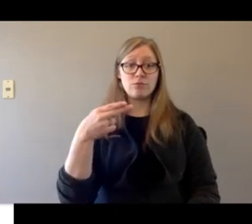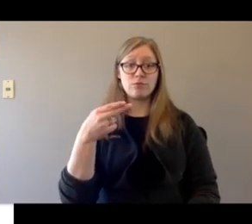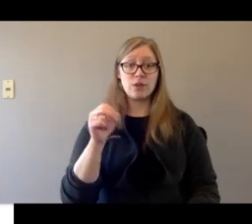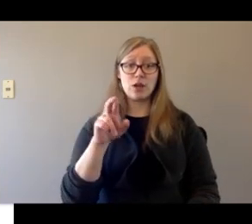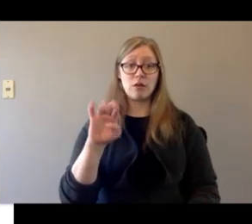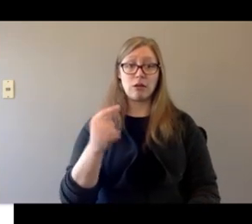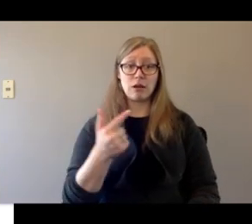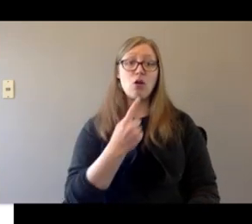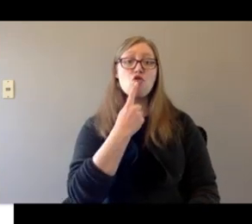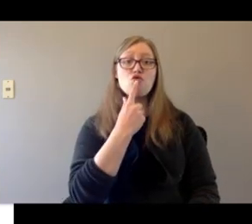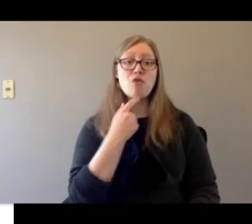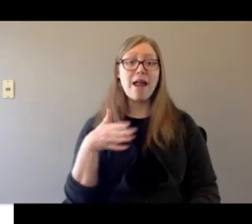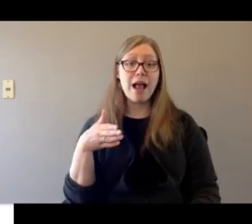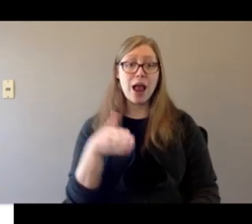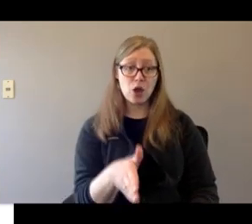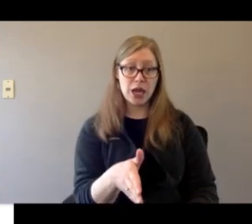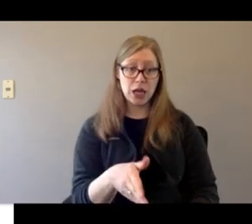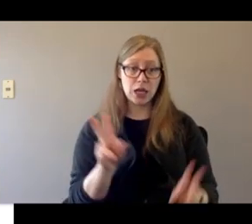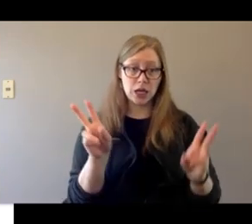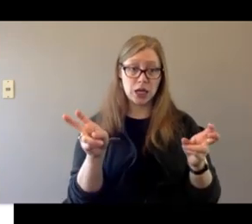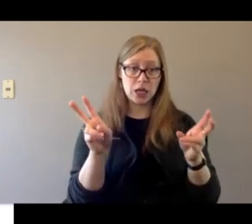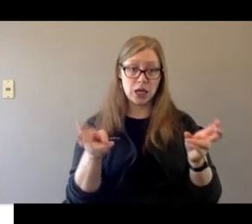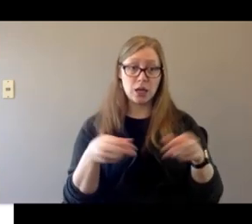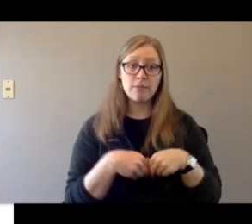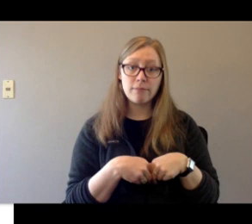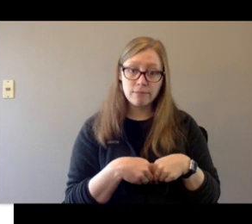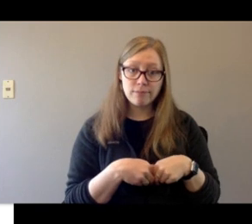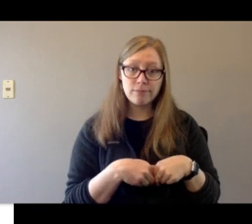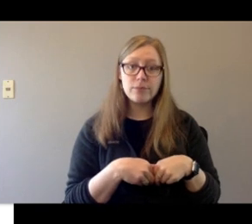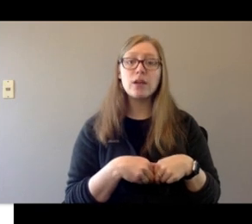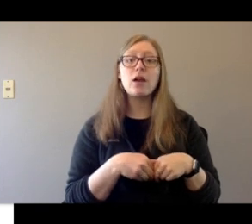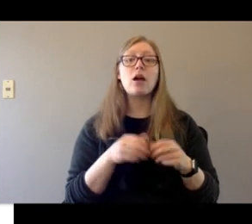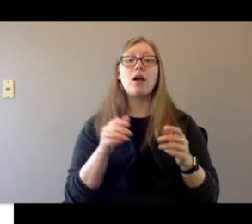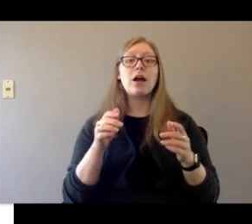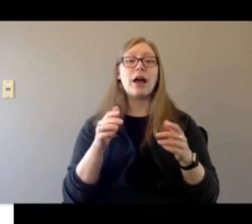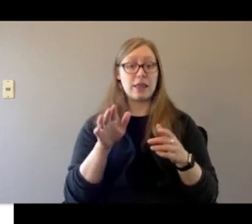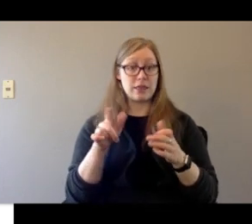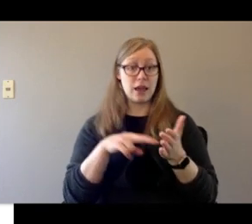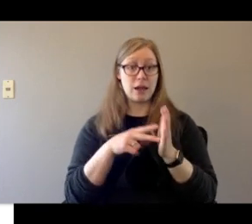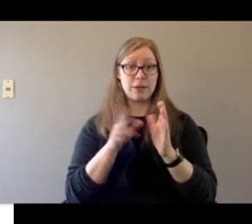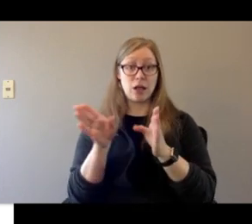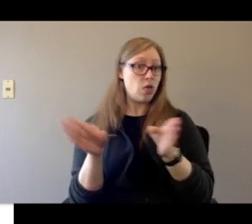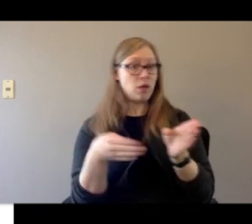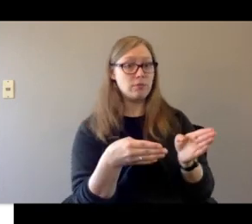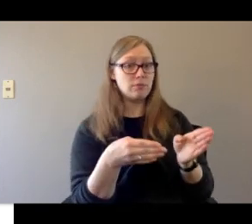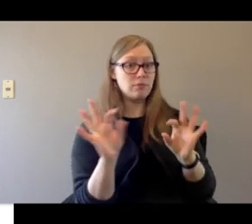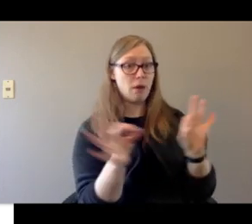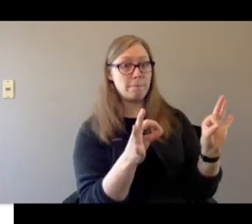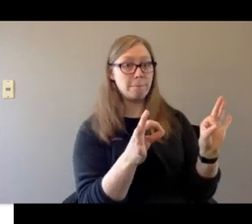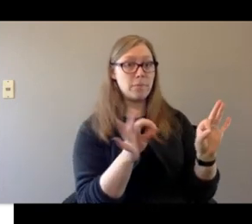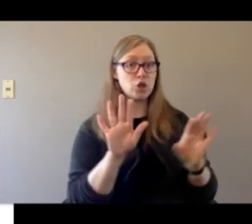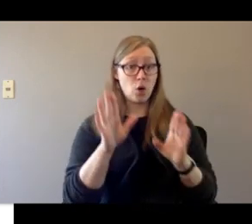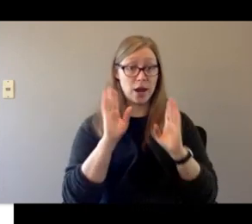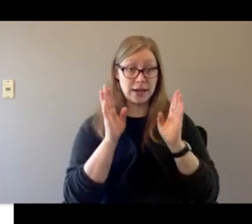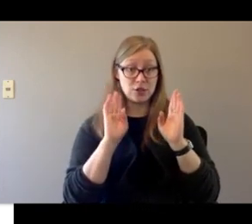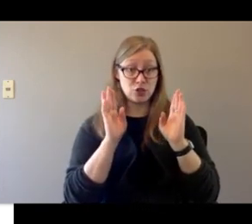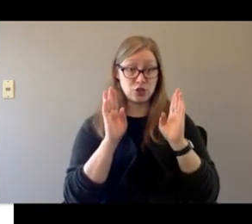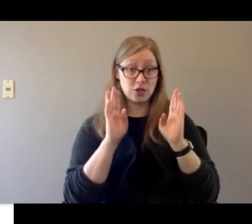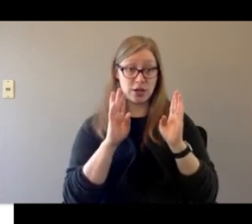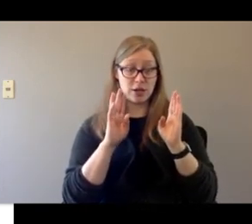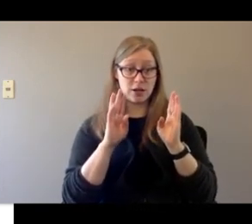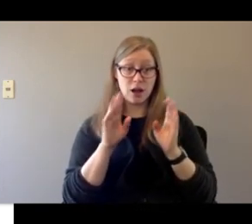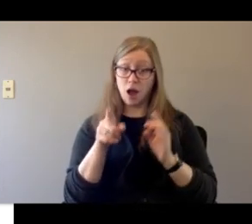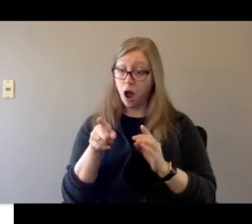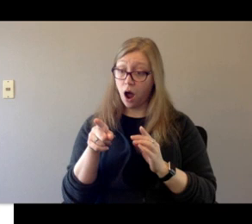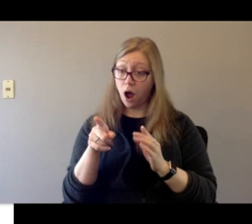something, usually something the arguer wants to avoid, by changing the subject to something else. Many politicians do this